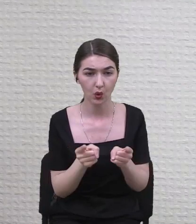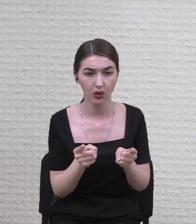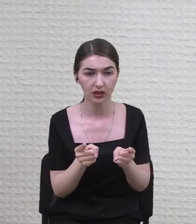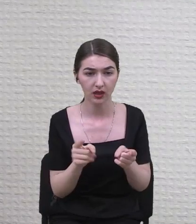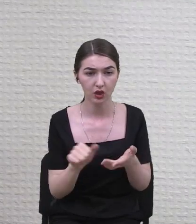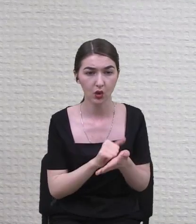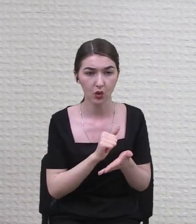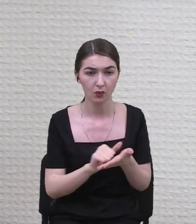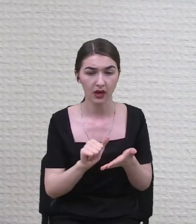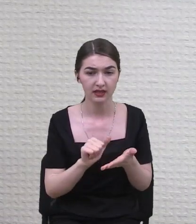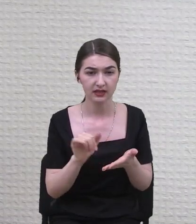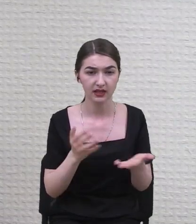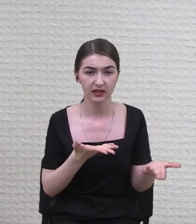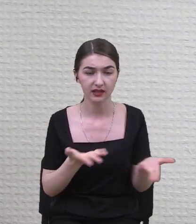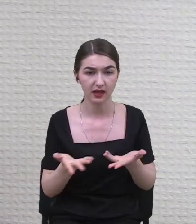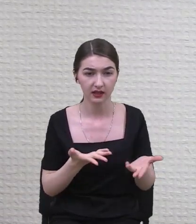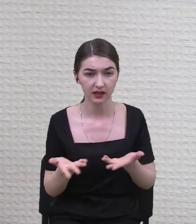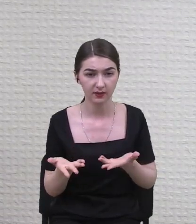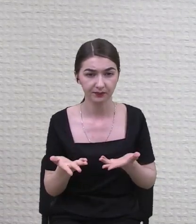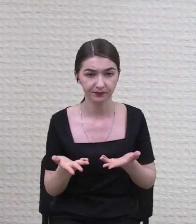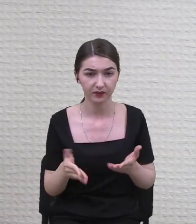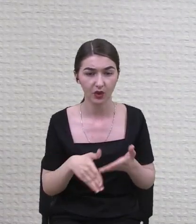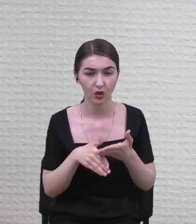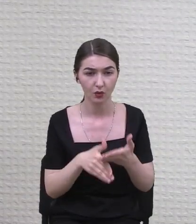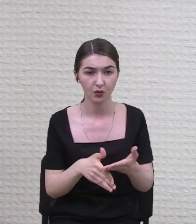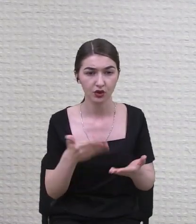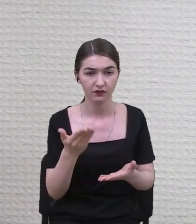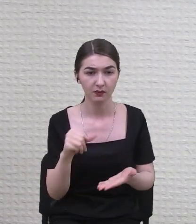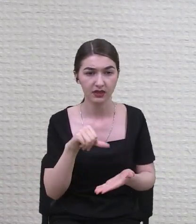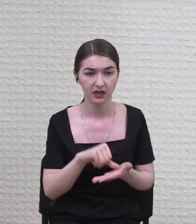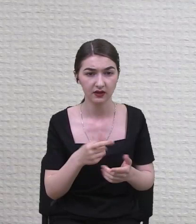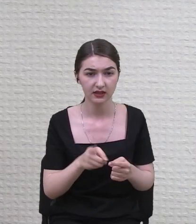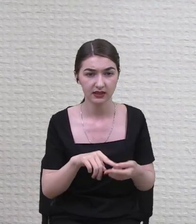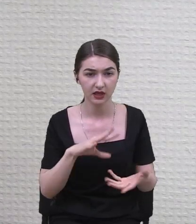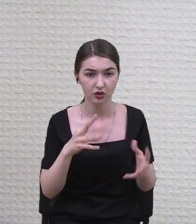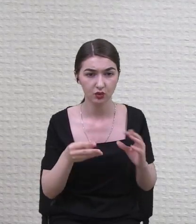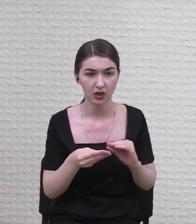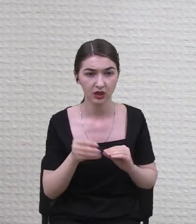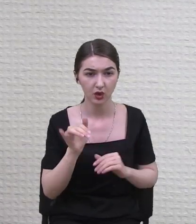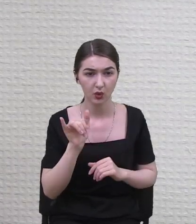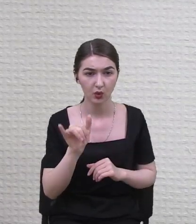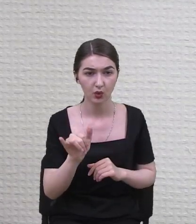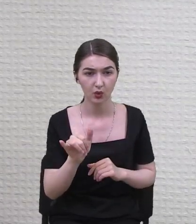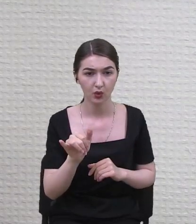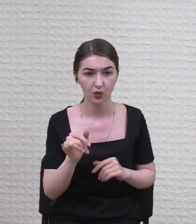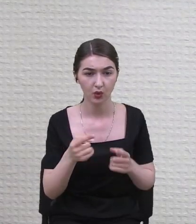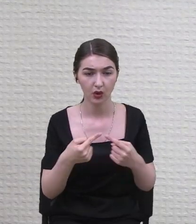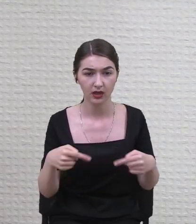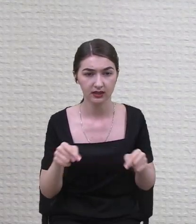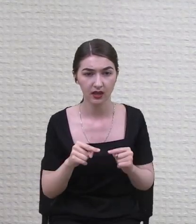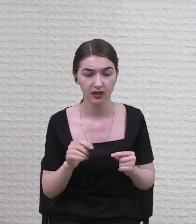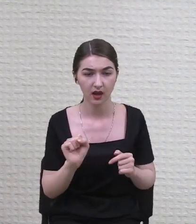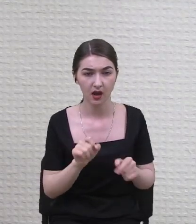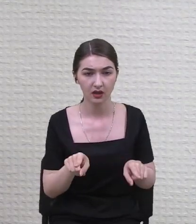through the Mine Action subcluster and its partners, and also with the related clusters that participate here. And